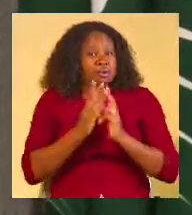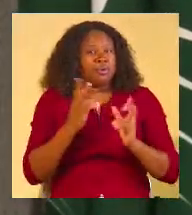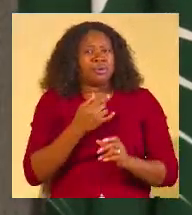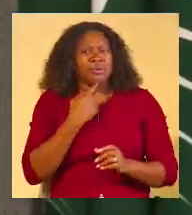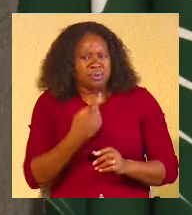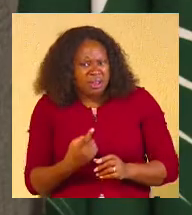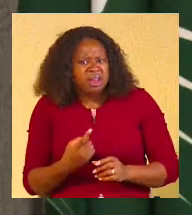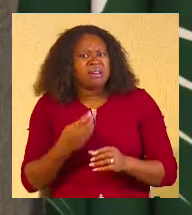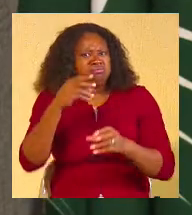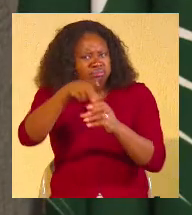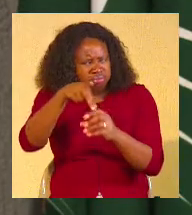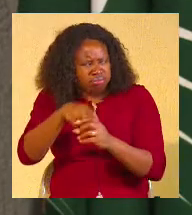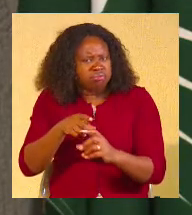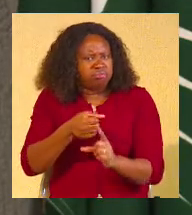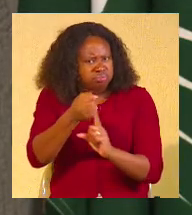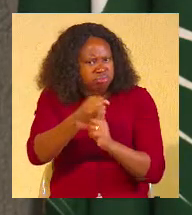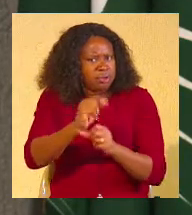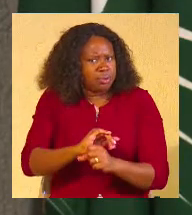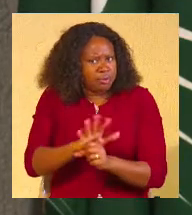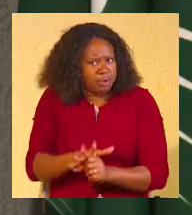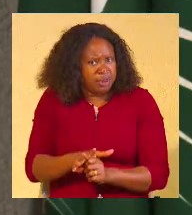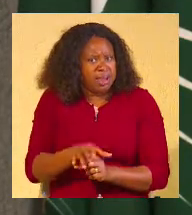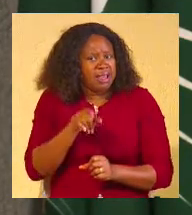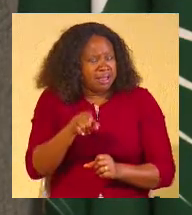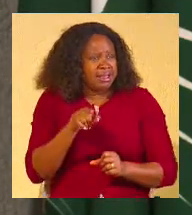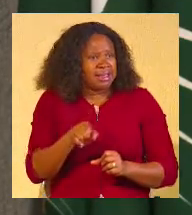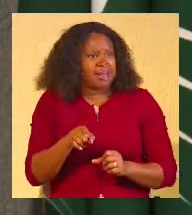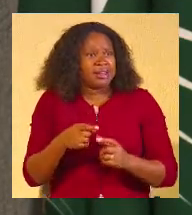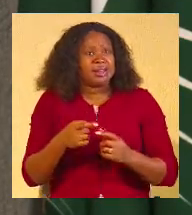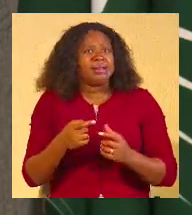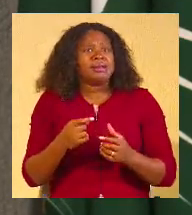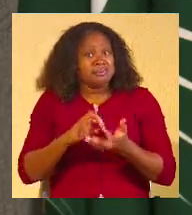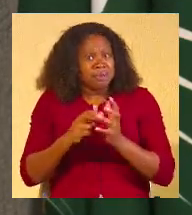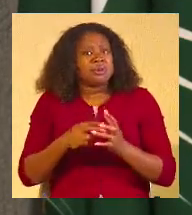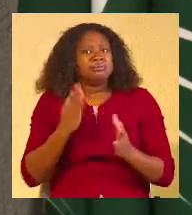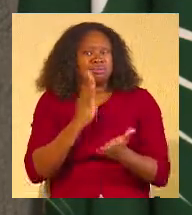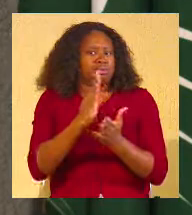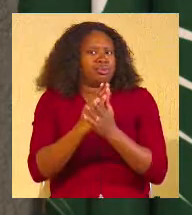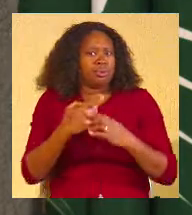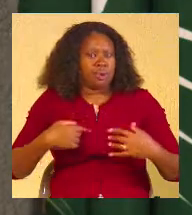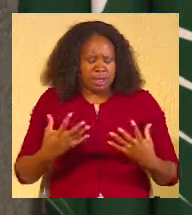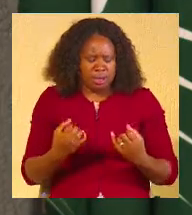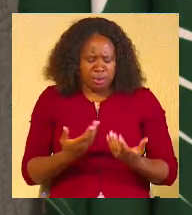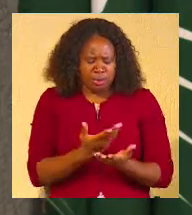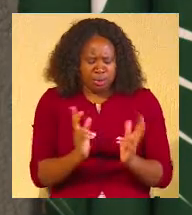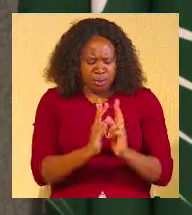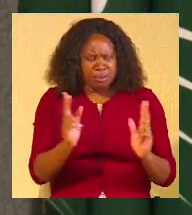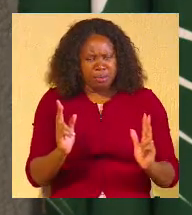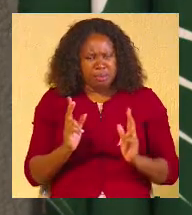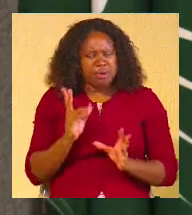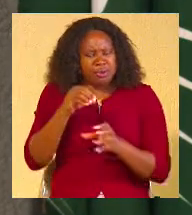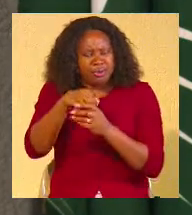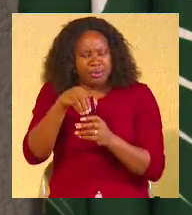participate in this response. I think it speaks to the idea that we need all hands on deck and everybody needs to be part of this